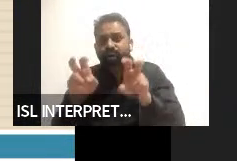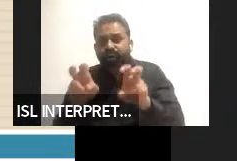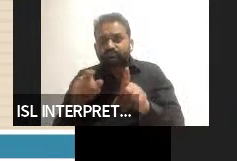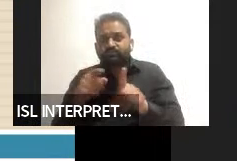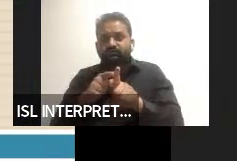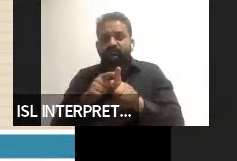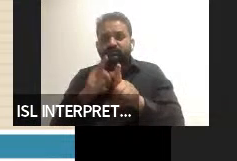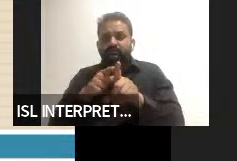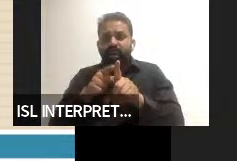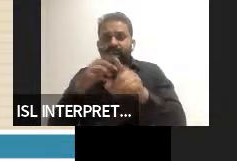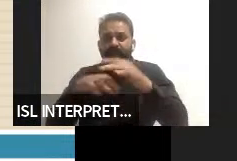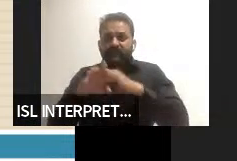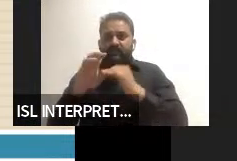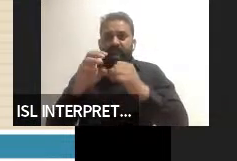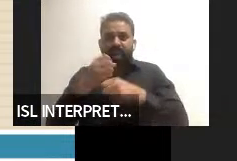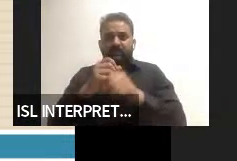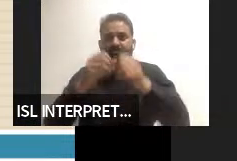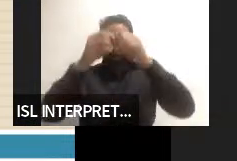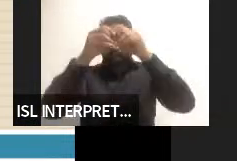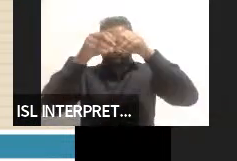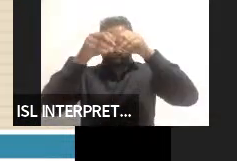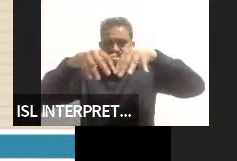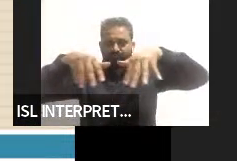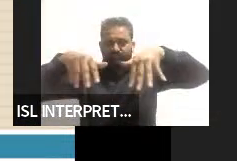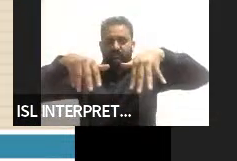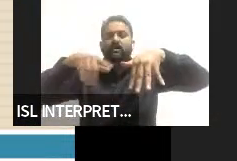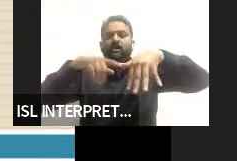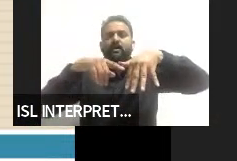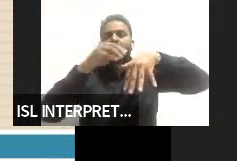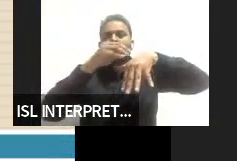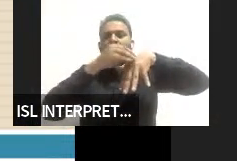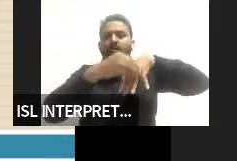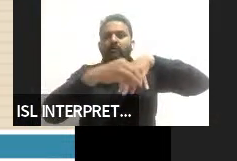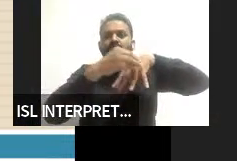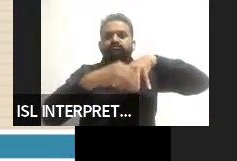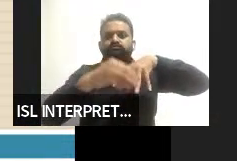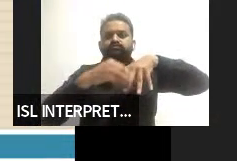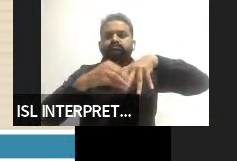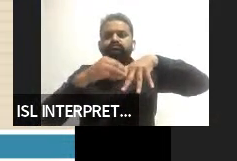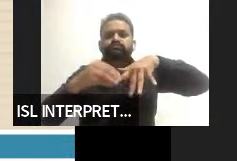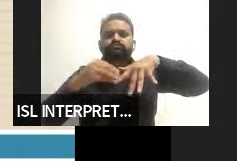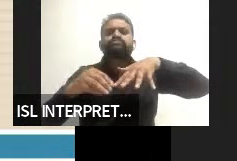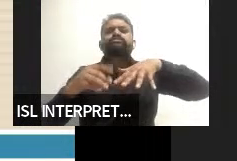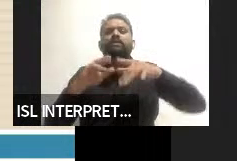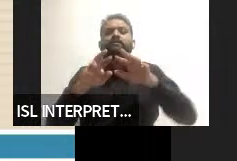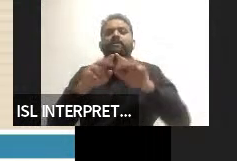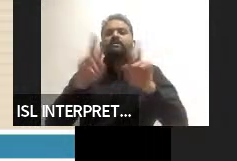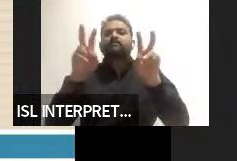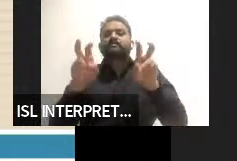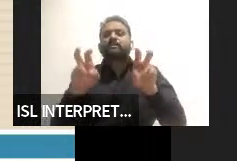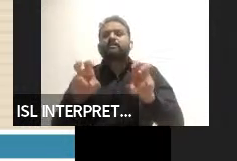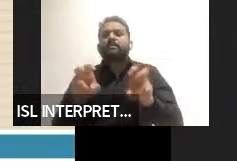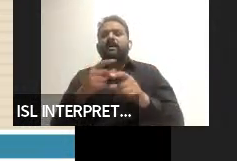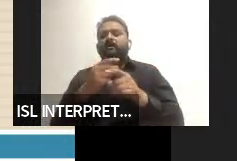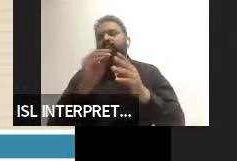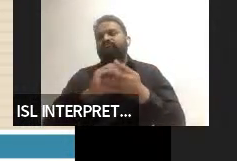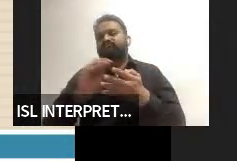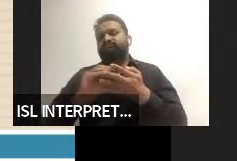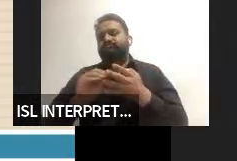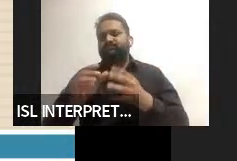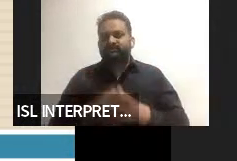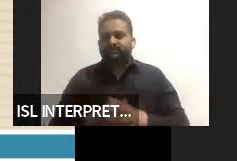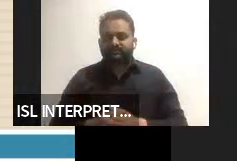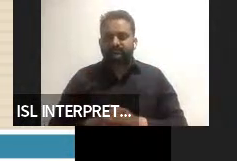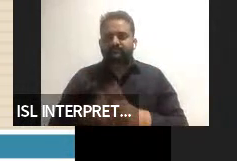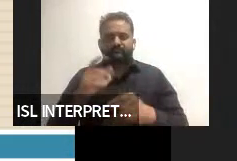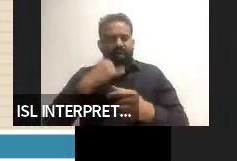start making that tree and writing about it one by one. And you should write your substantive part. The only